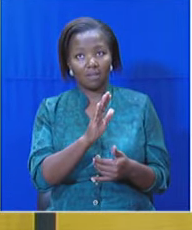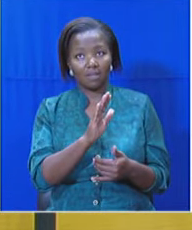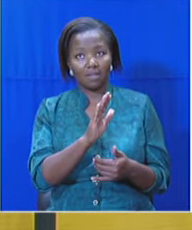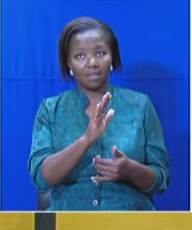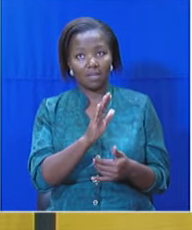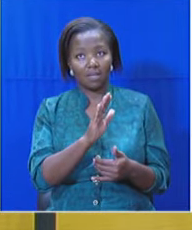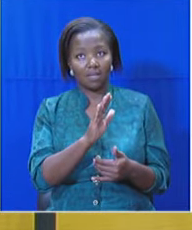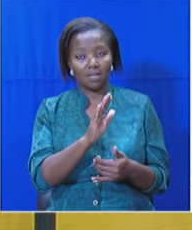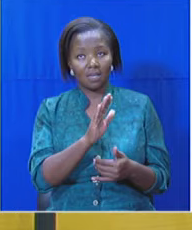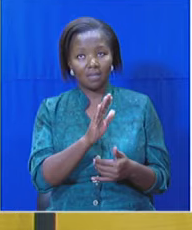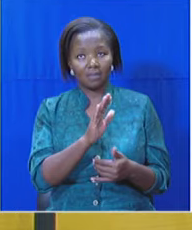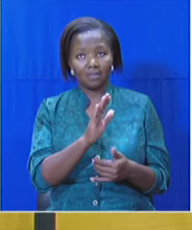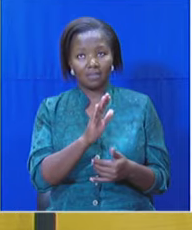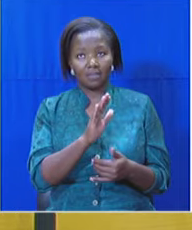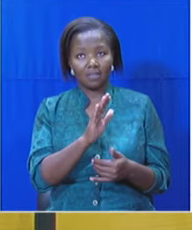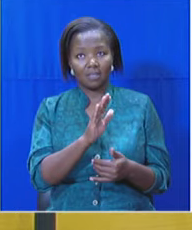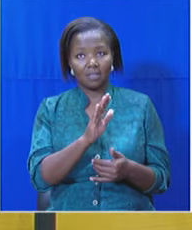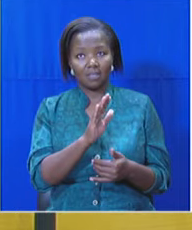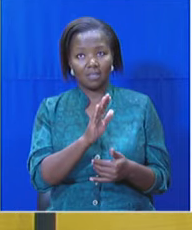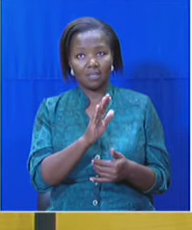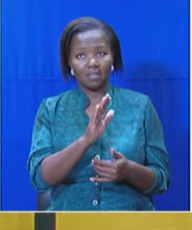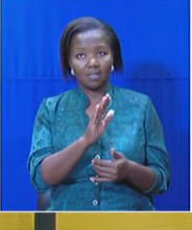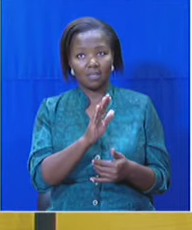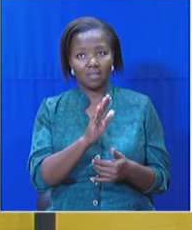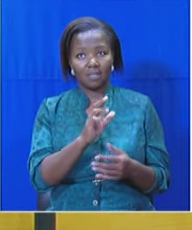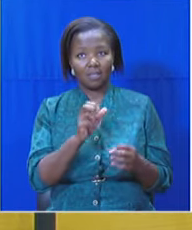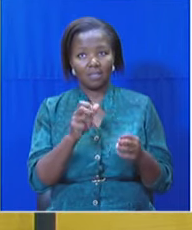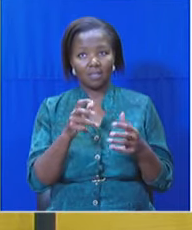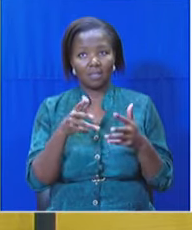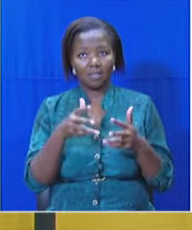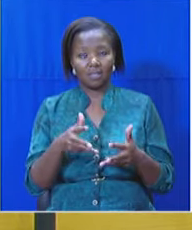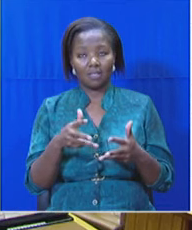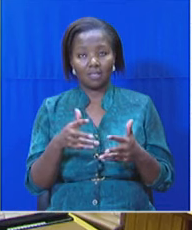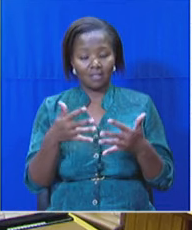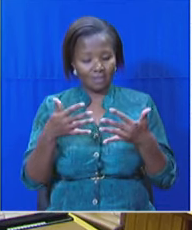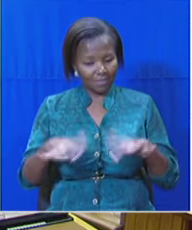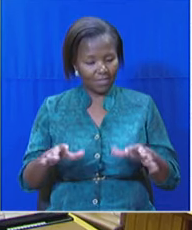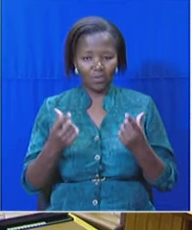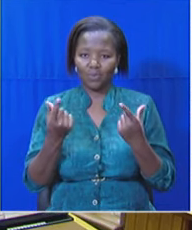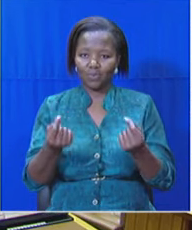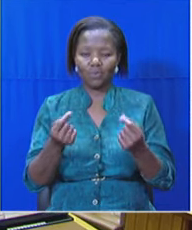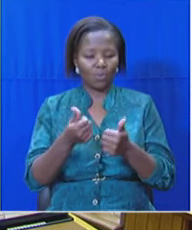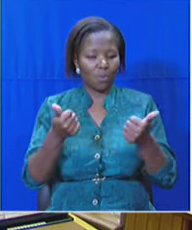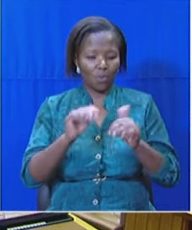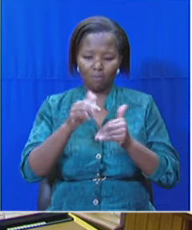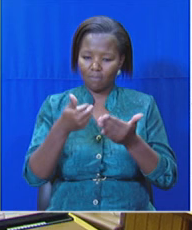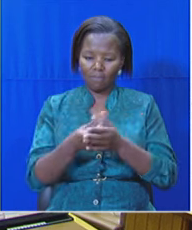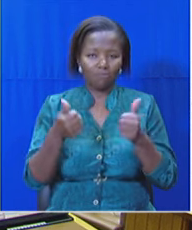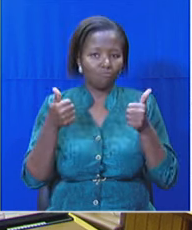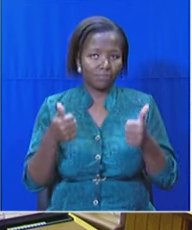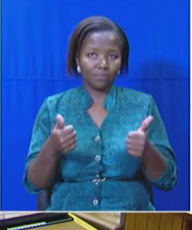liphelile ityala. Godukani bantu phelile into ebithethwa. Honorable Deputy Minister, your time is